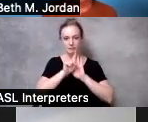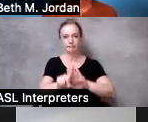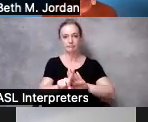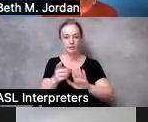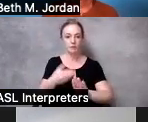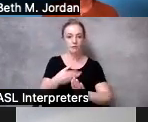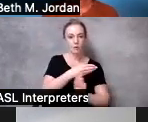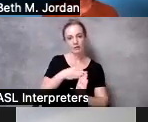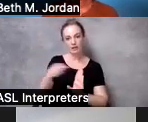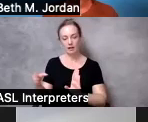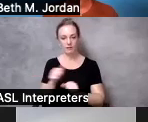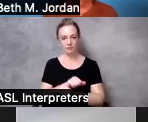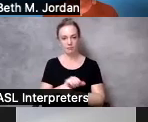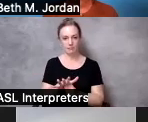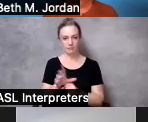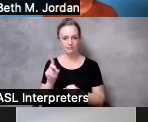the pandemic.